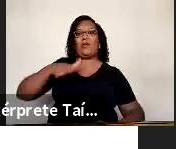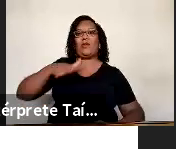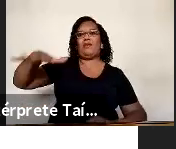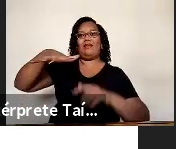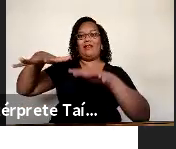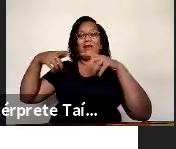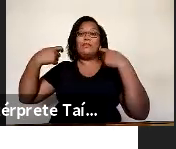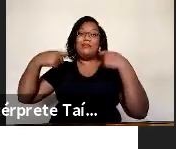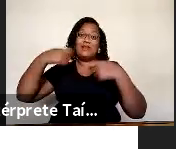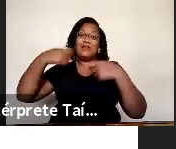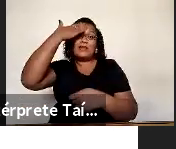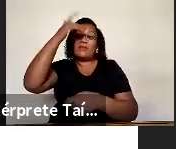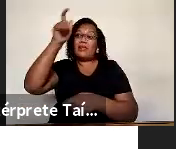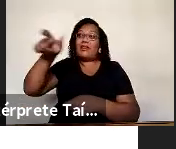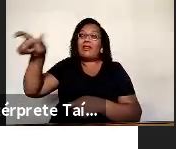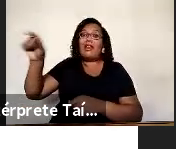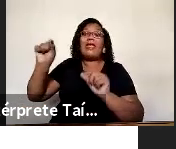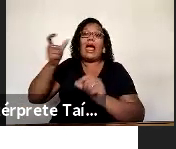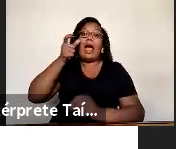to adapt your interpretation to that.